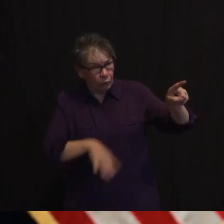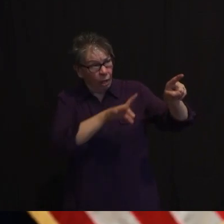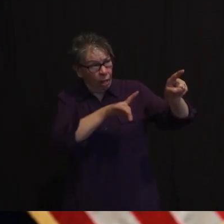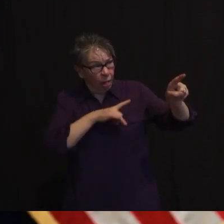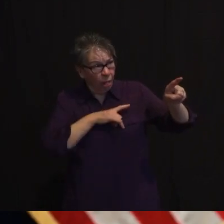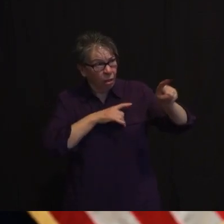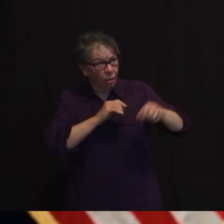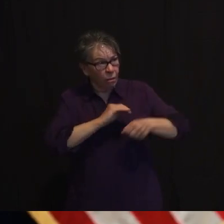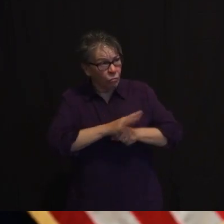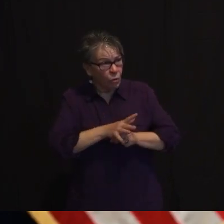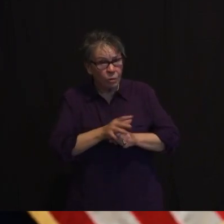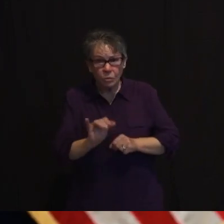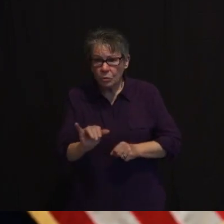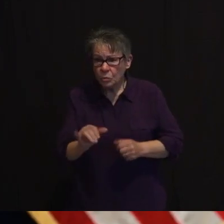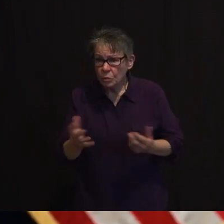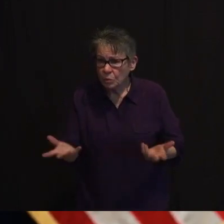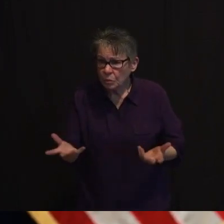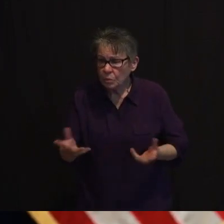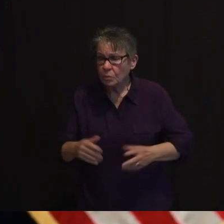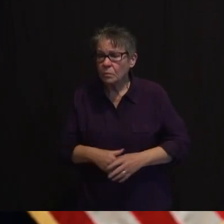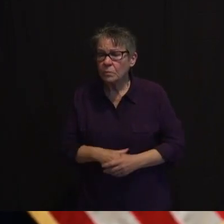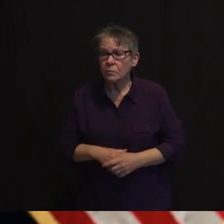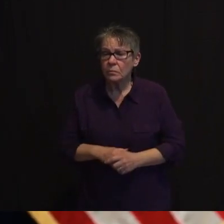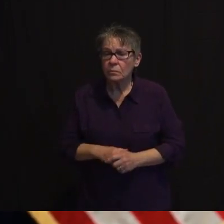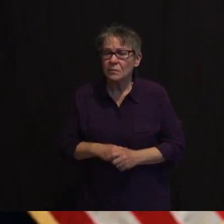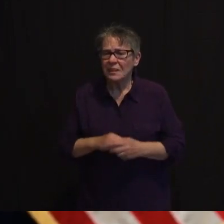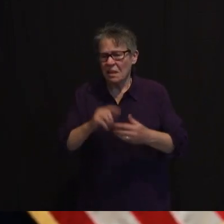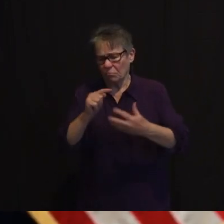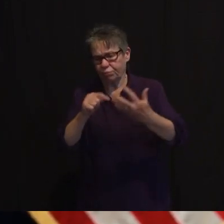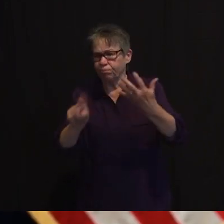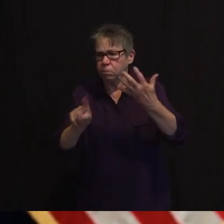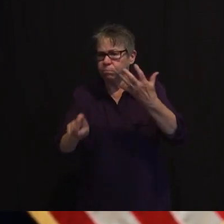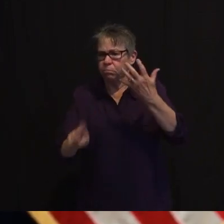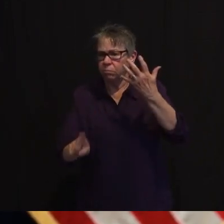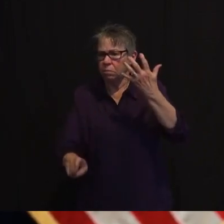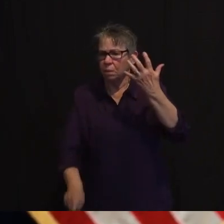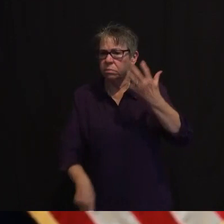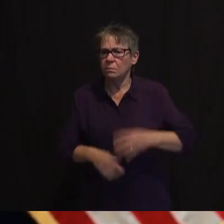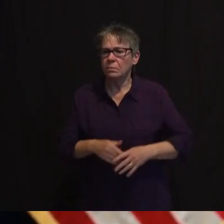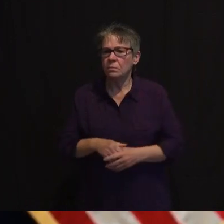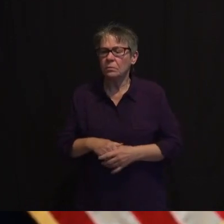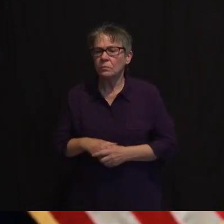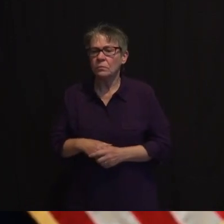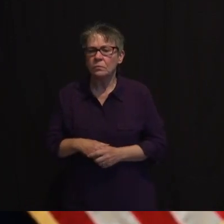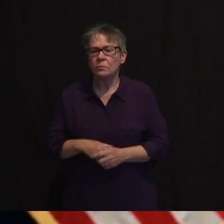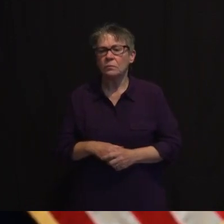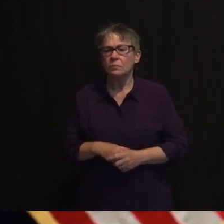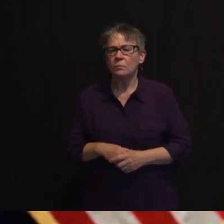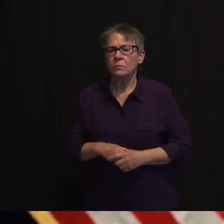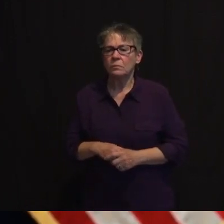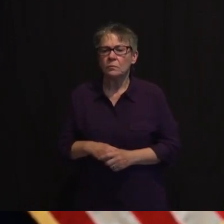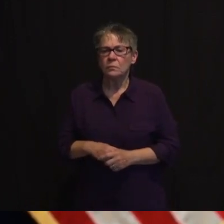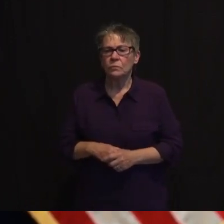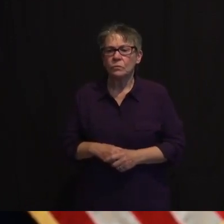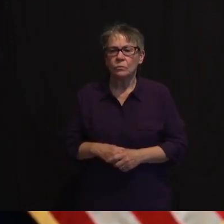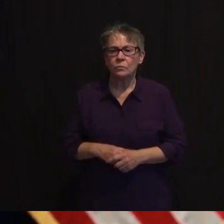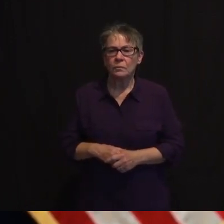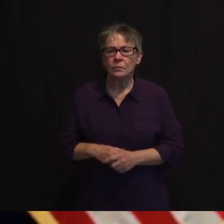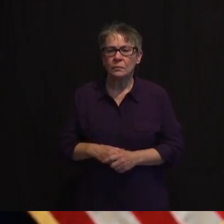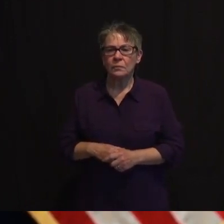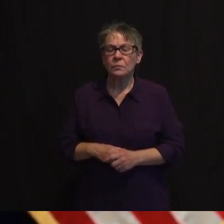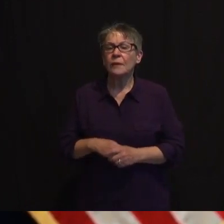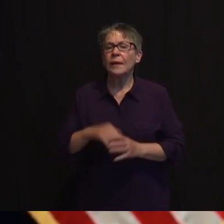it's a 3-month holiday, 90 days. The deal should not be on day 91. You have a mountain to repay from the previous 3